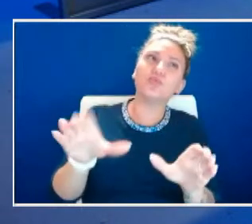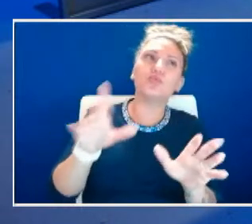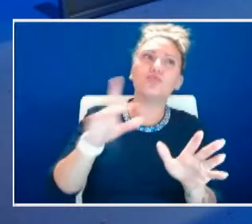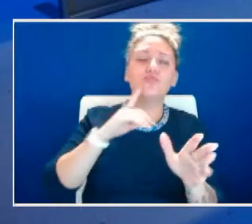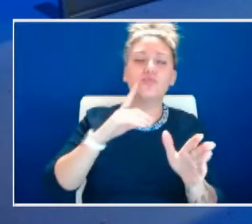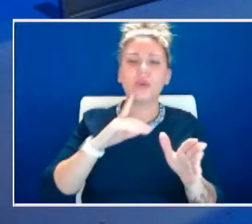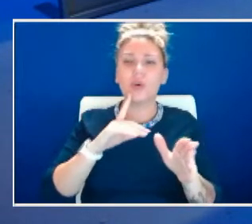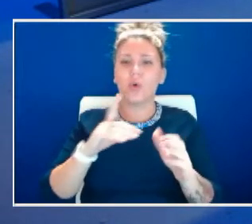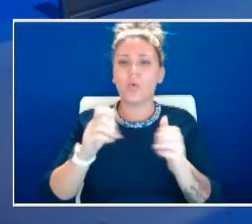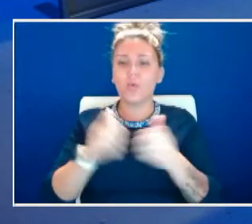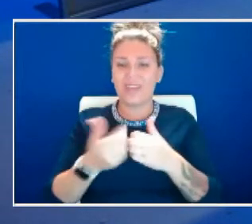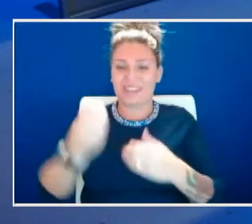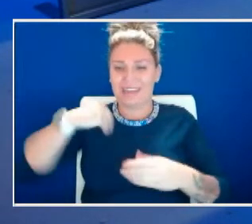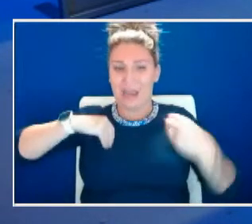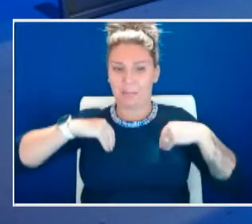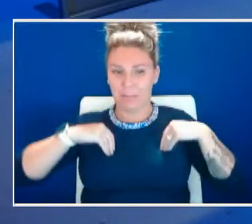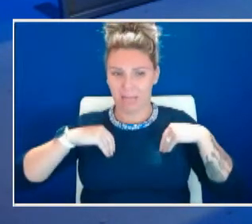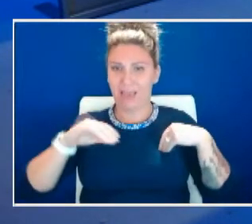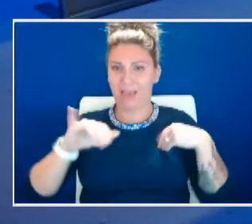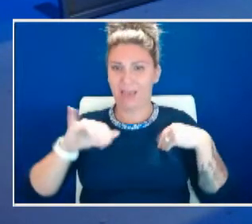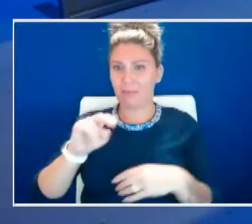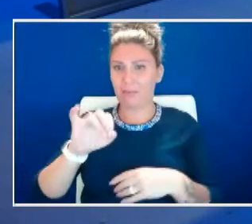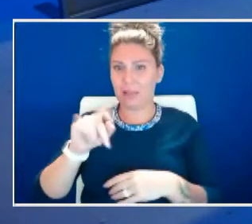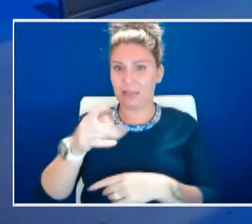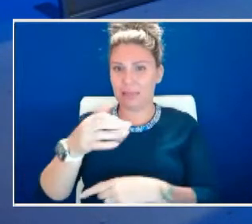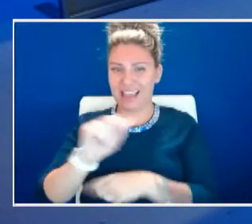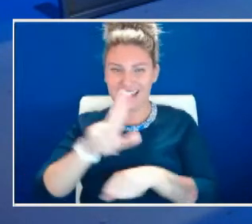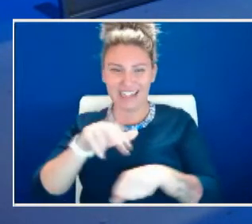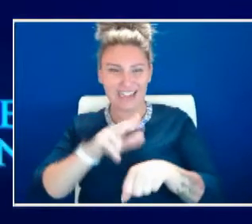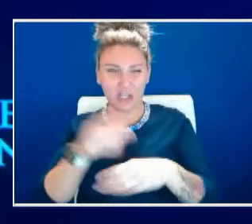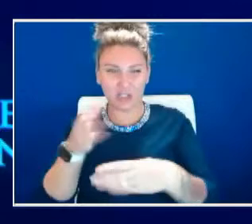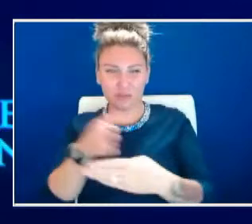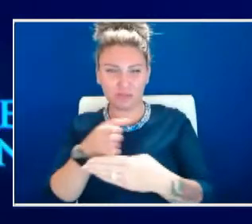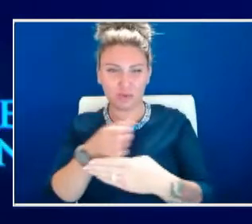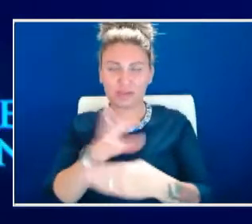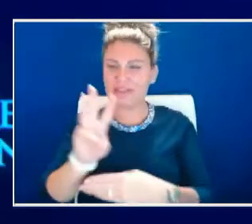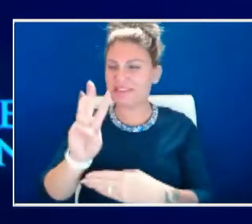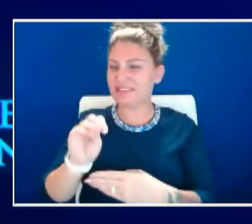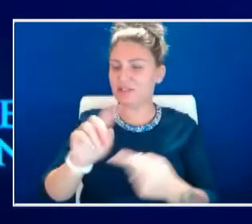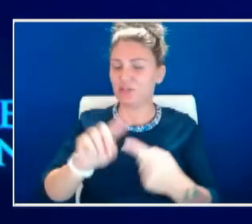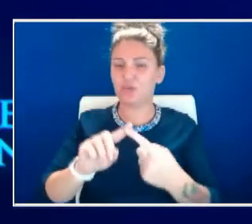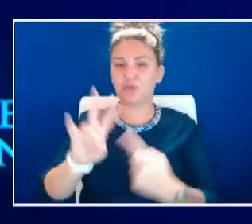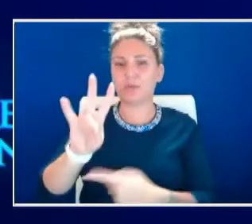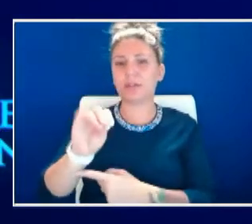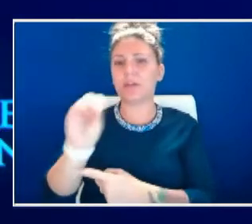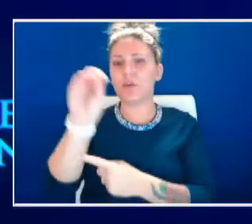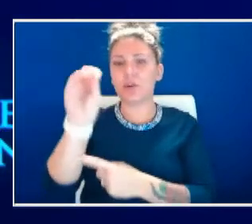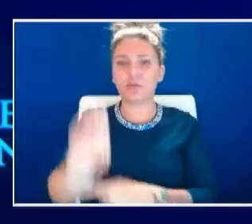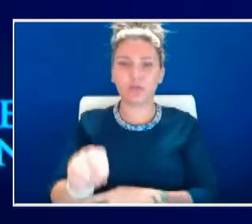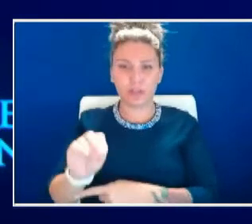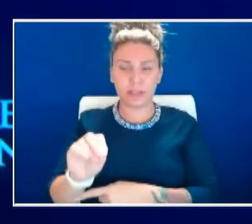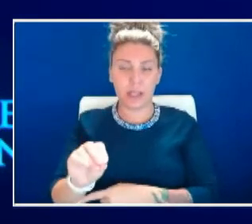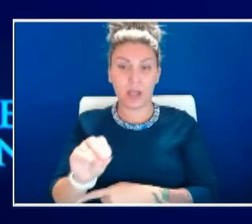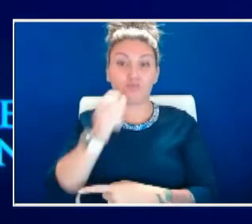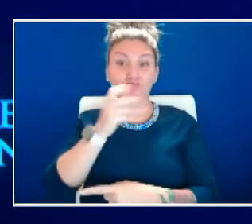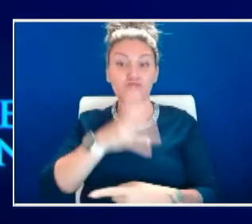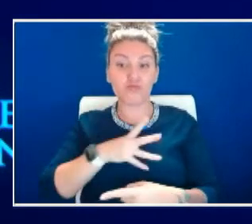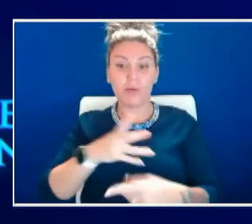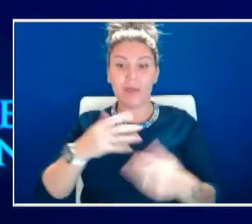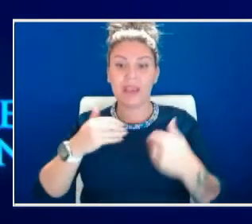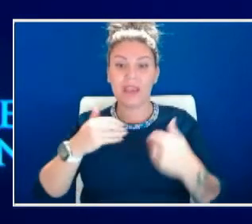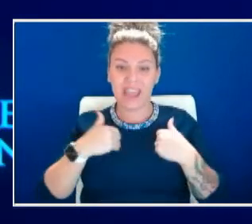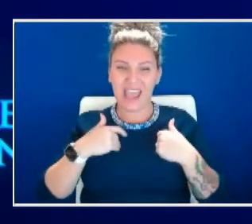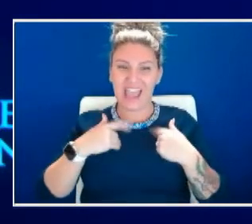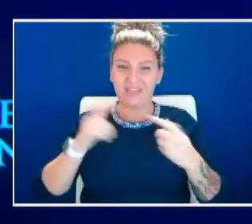way that, I'd say nationally, we think somewhere between about 60 to 70% of women undergo implant-based reconstructions, as opposed to what